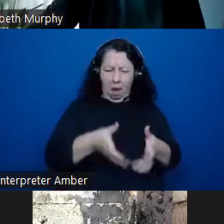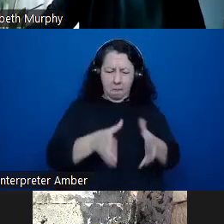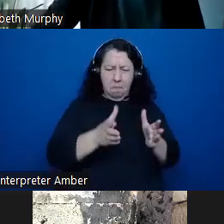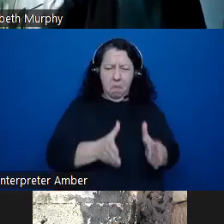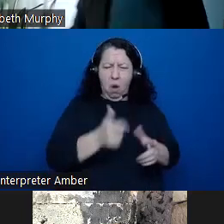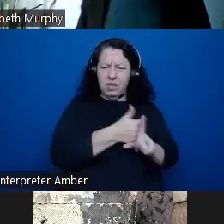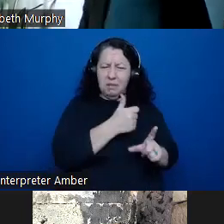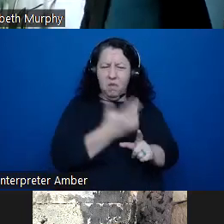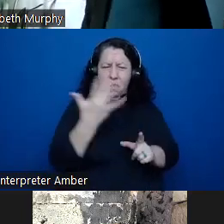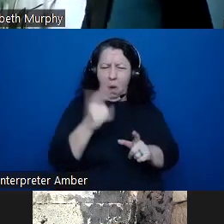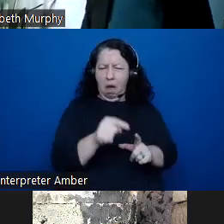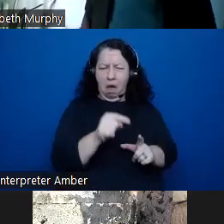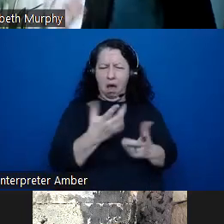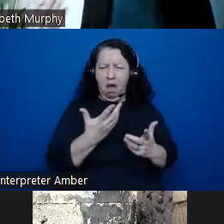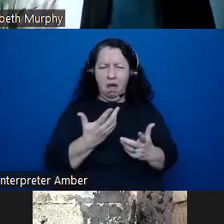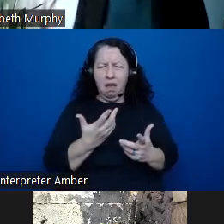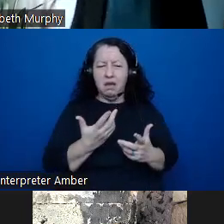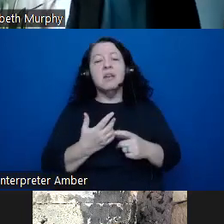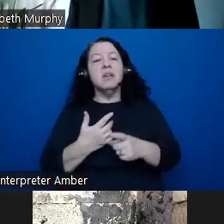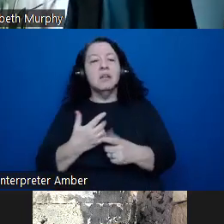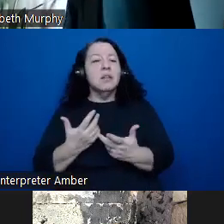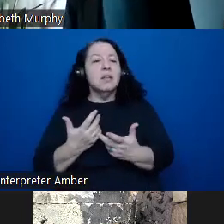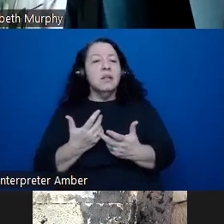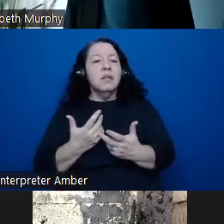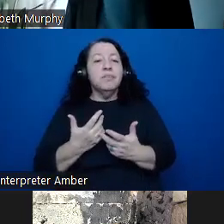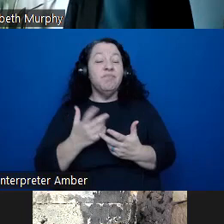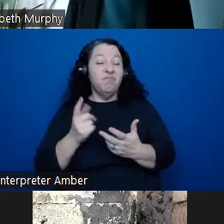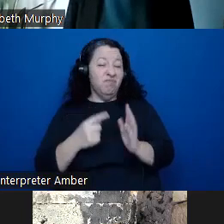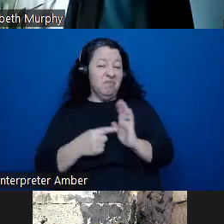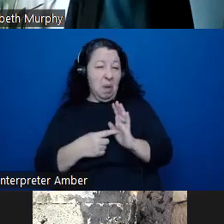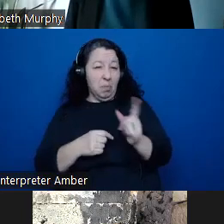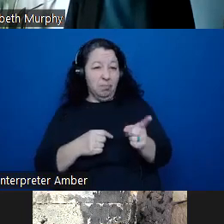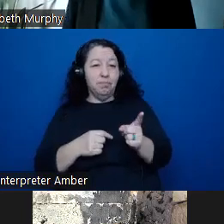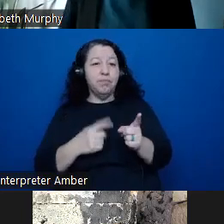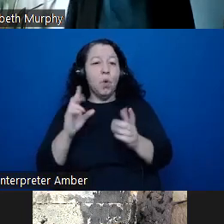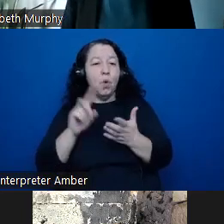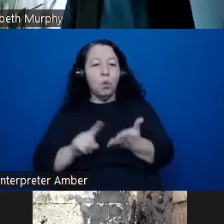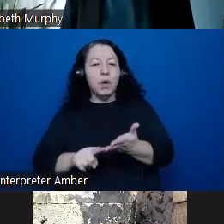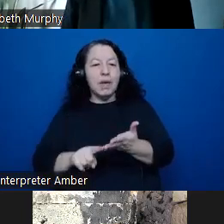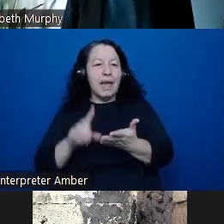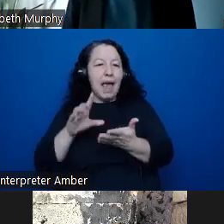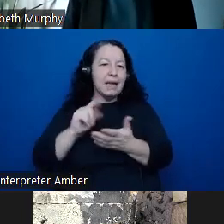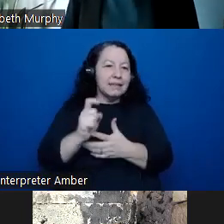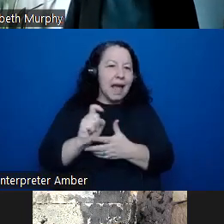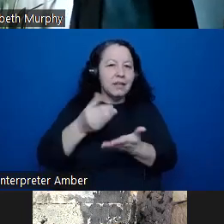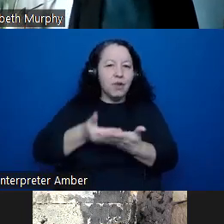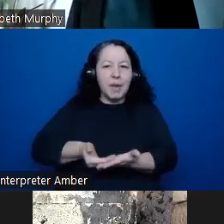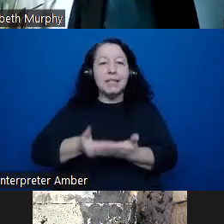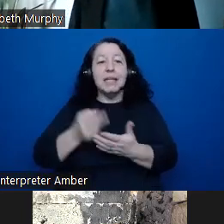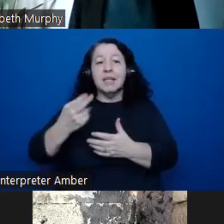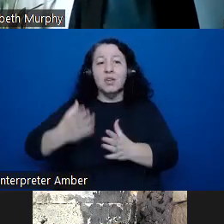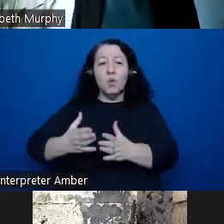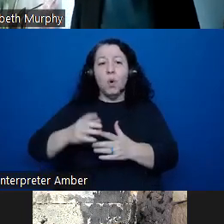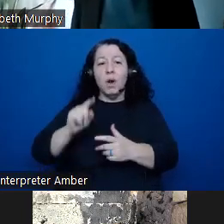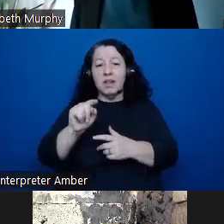reasons. For example, looking at local tax documents recorded on Egyptian papyri, the historian Kai Ruffing has